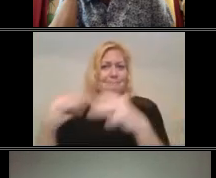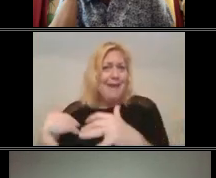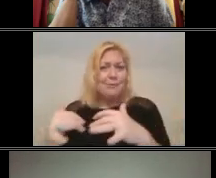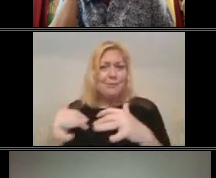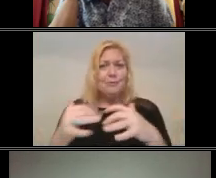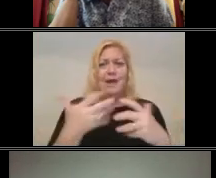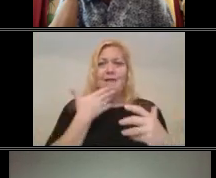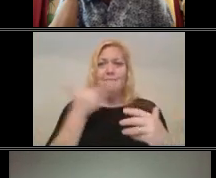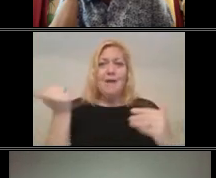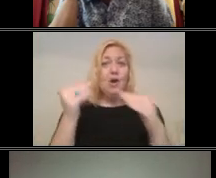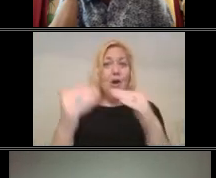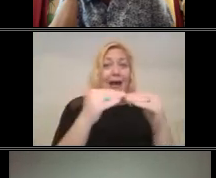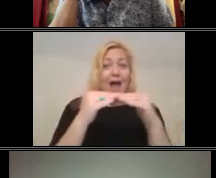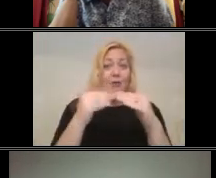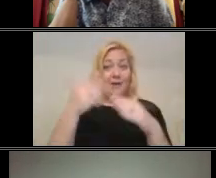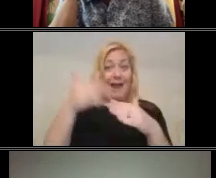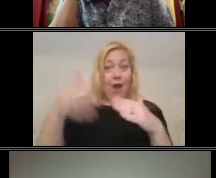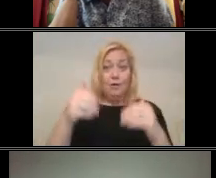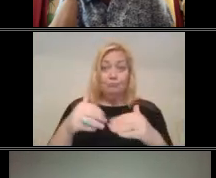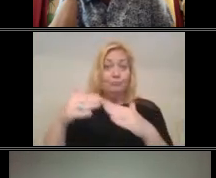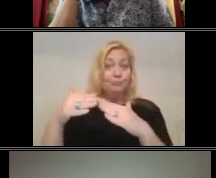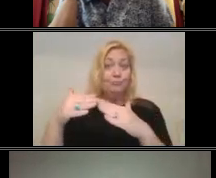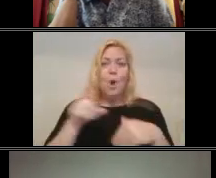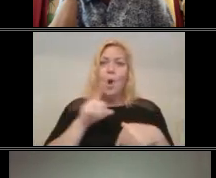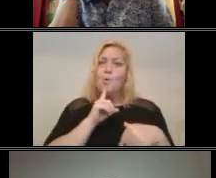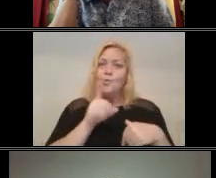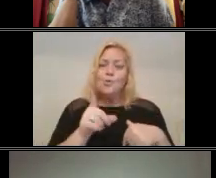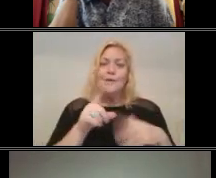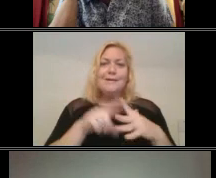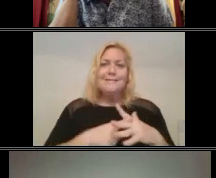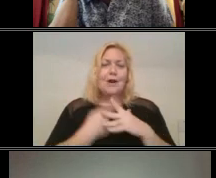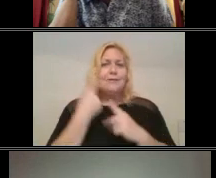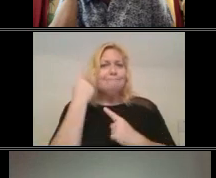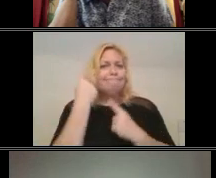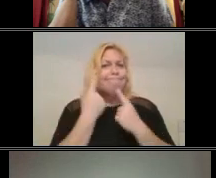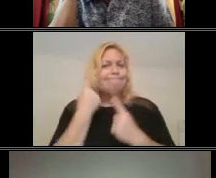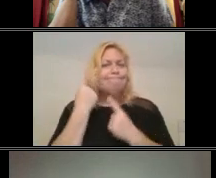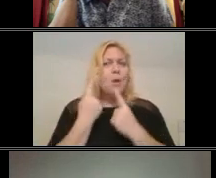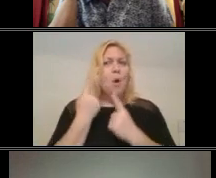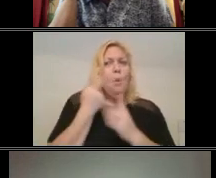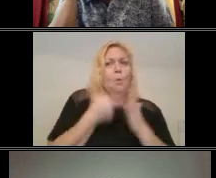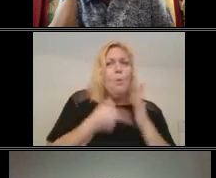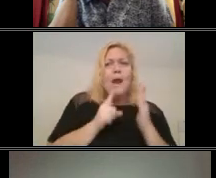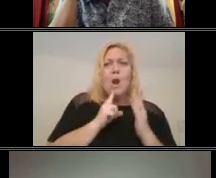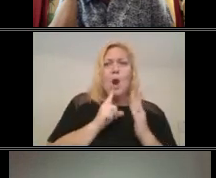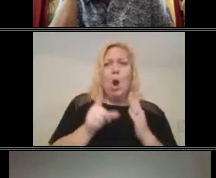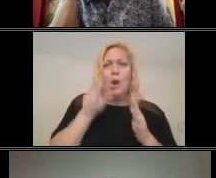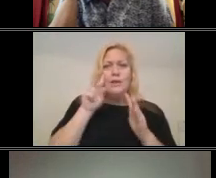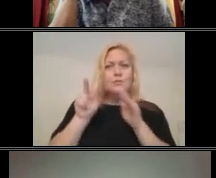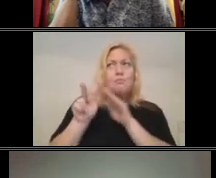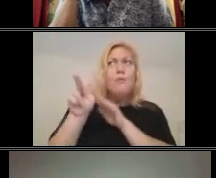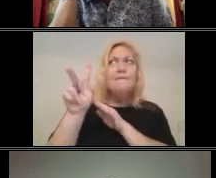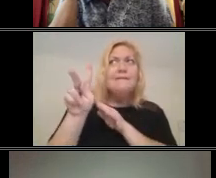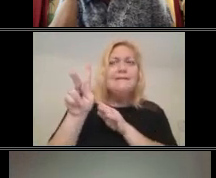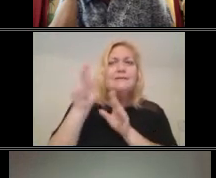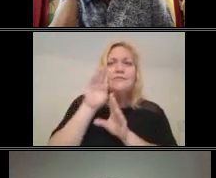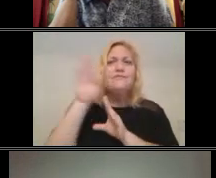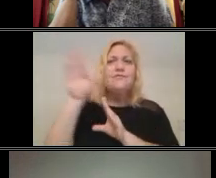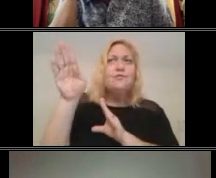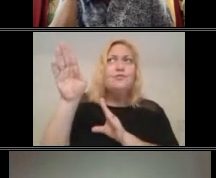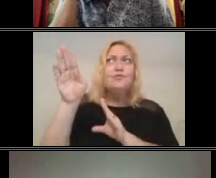better equity outcomes, it really starts to really think about what are these processes and procedures and things like